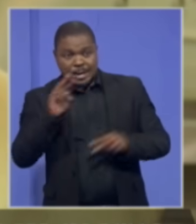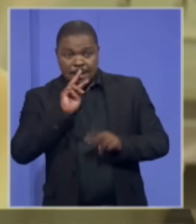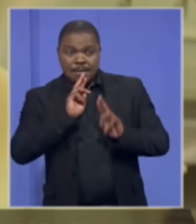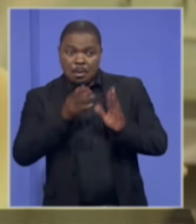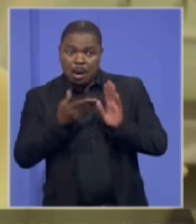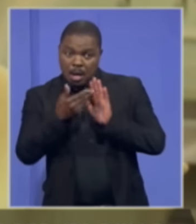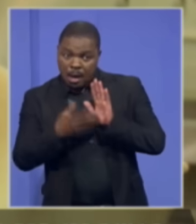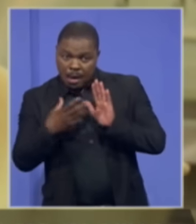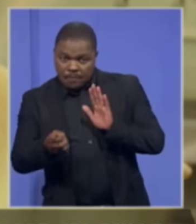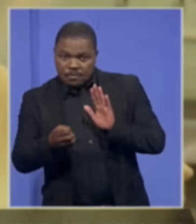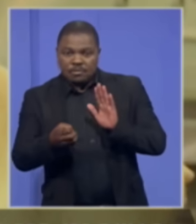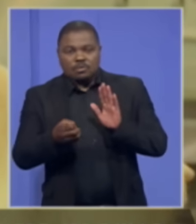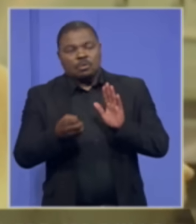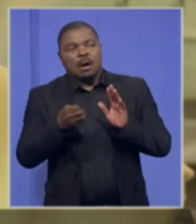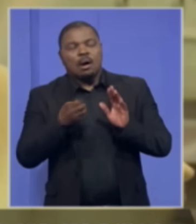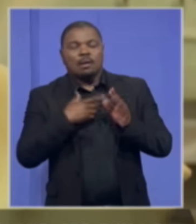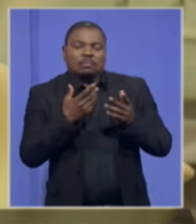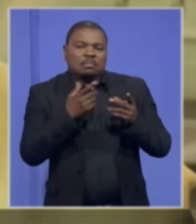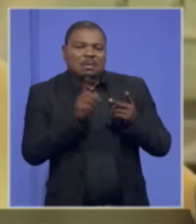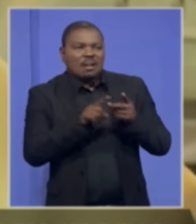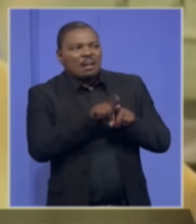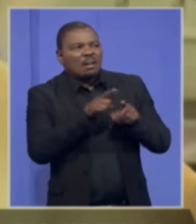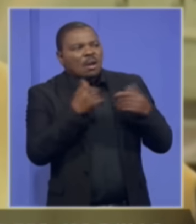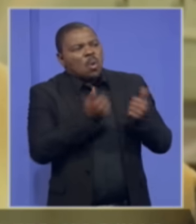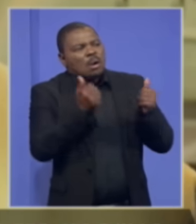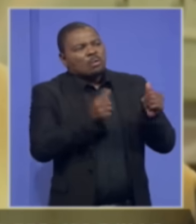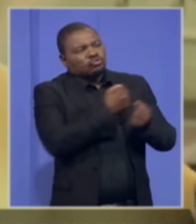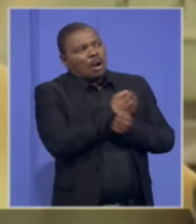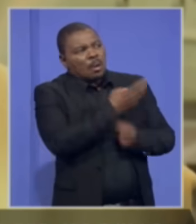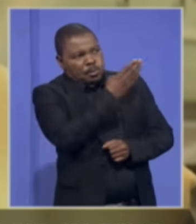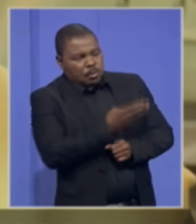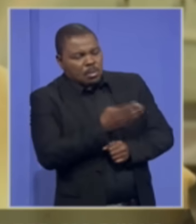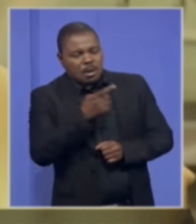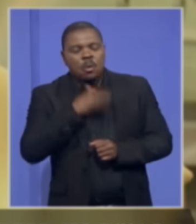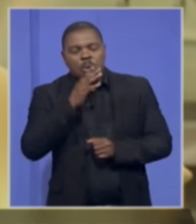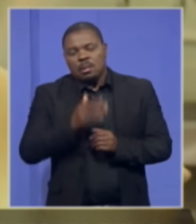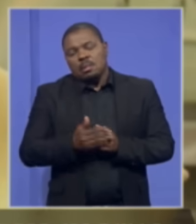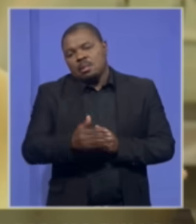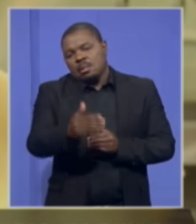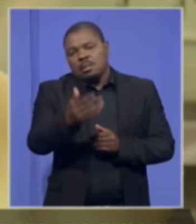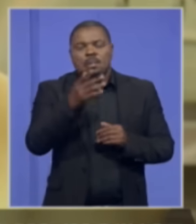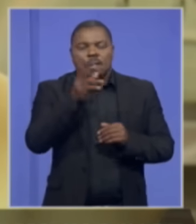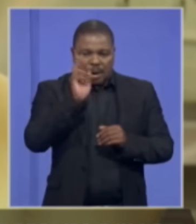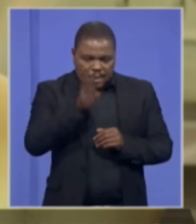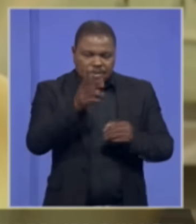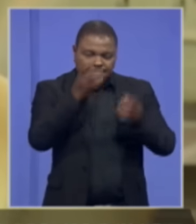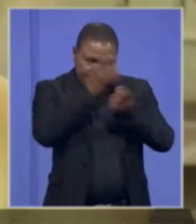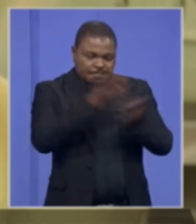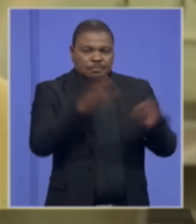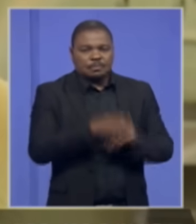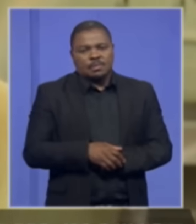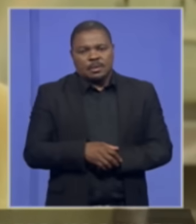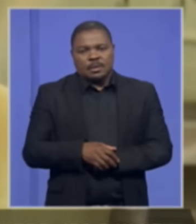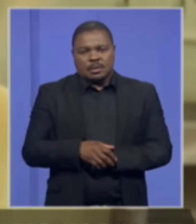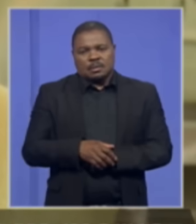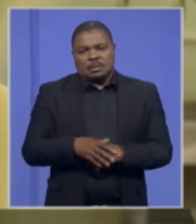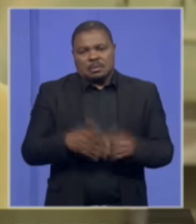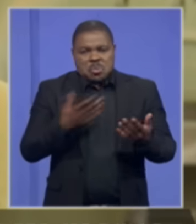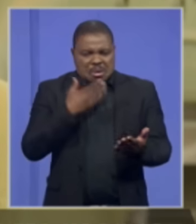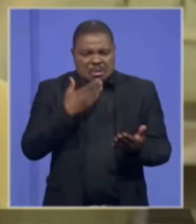the report that trucks are on the road moving up and down. We will be able to give you a briefing. So we possibly can even do